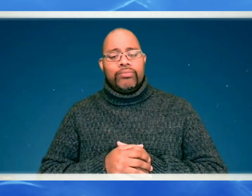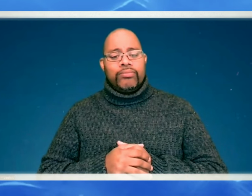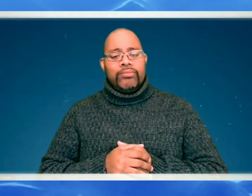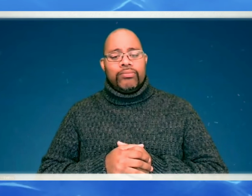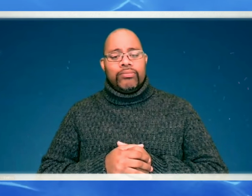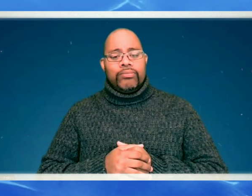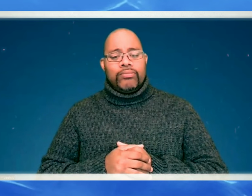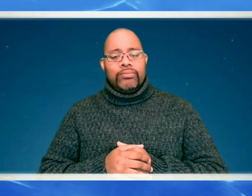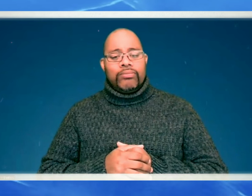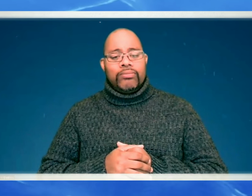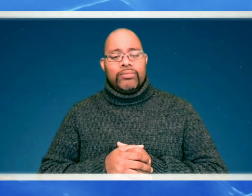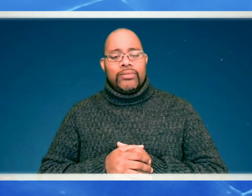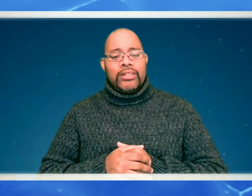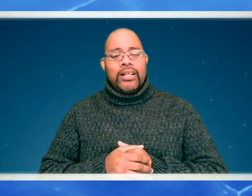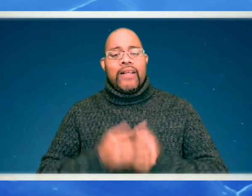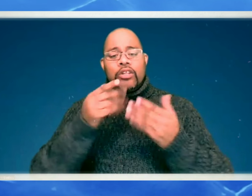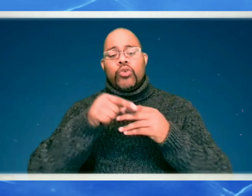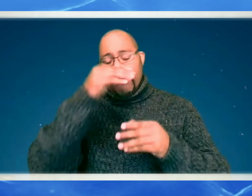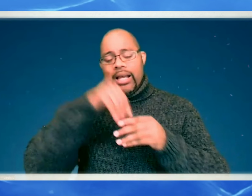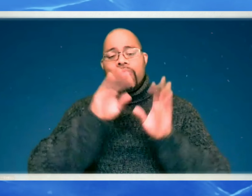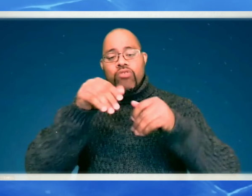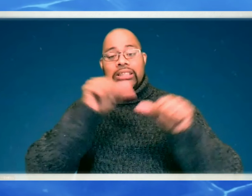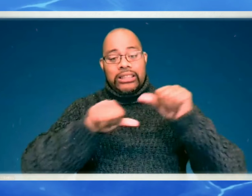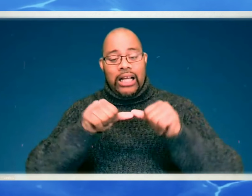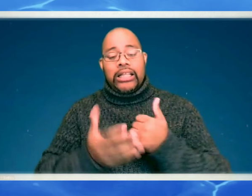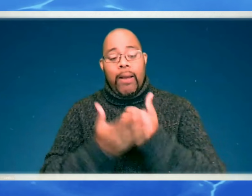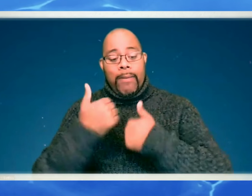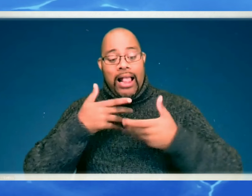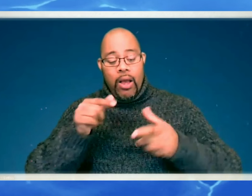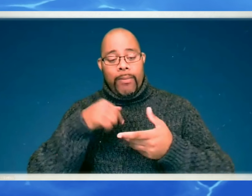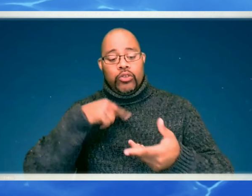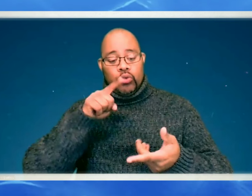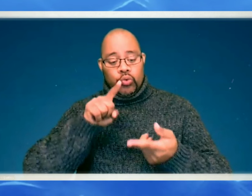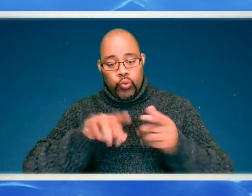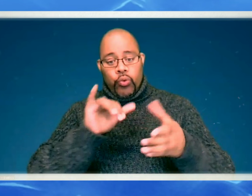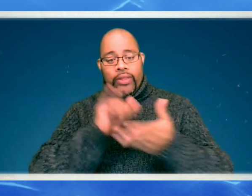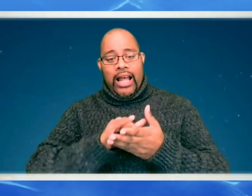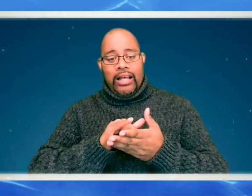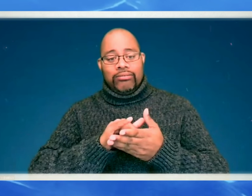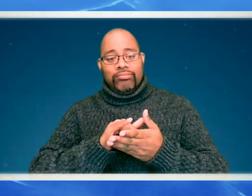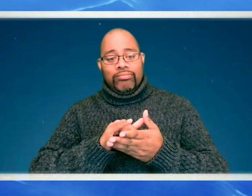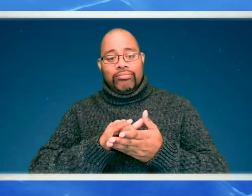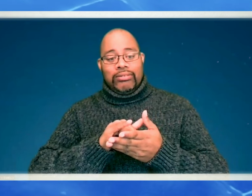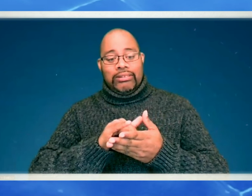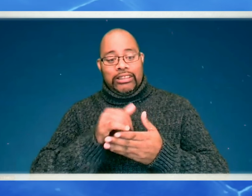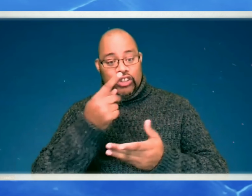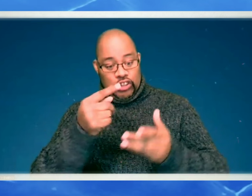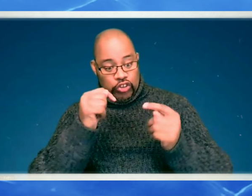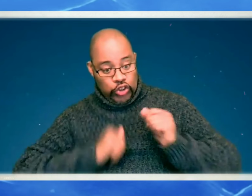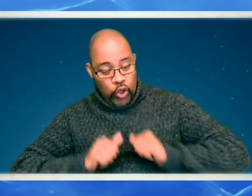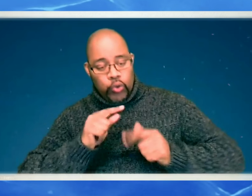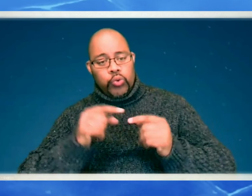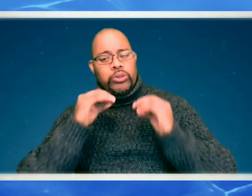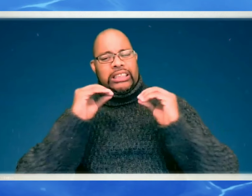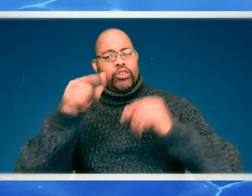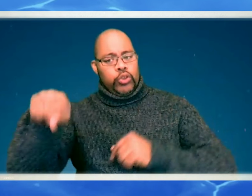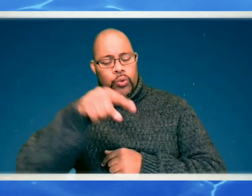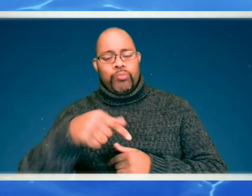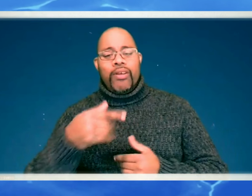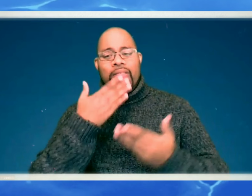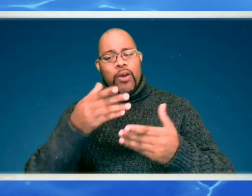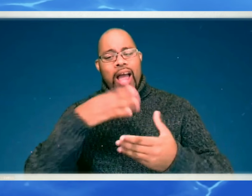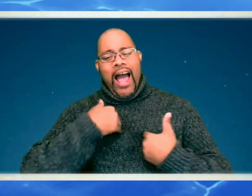Tierra, Simone, and Black Marine Science for allowing me to create this episode to educate you guys on coral reef restoration. Thank you guys. Have a blessed day.